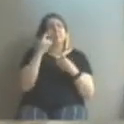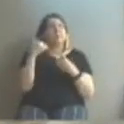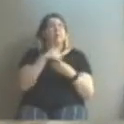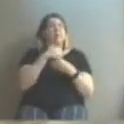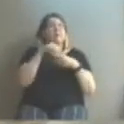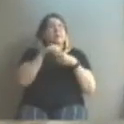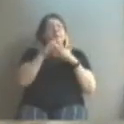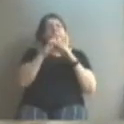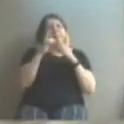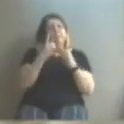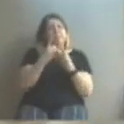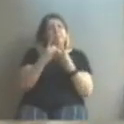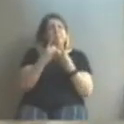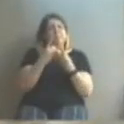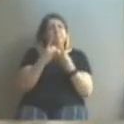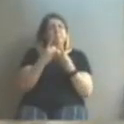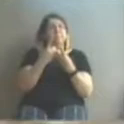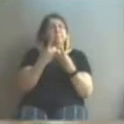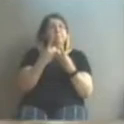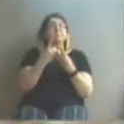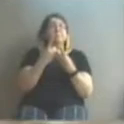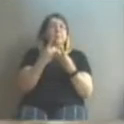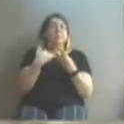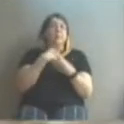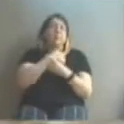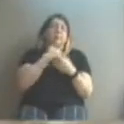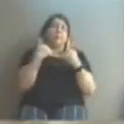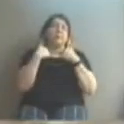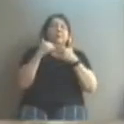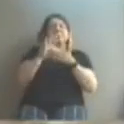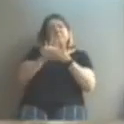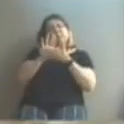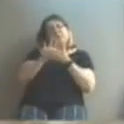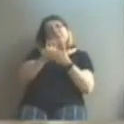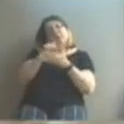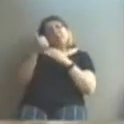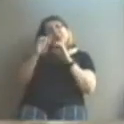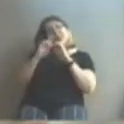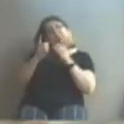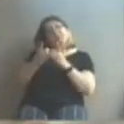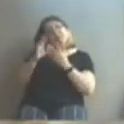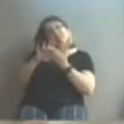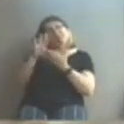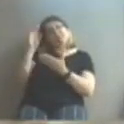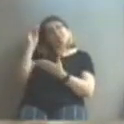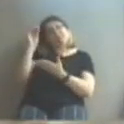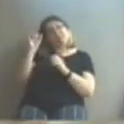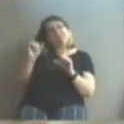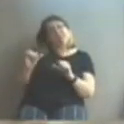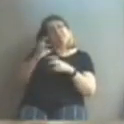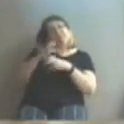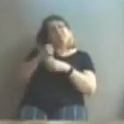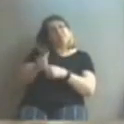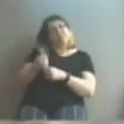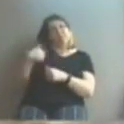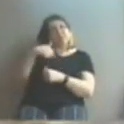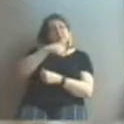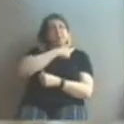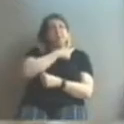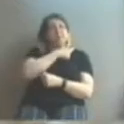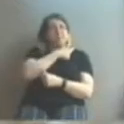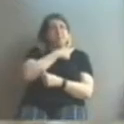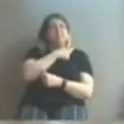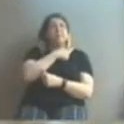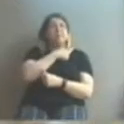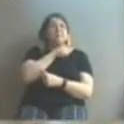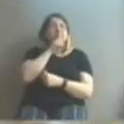within our department, we've had schools and other departments that learn that they can trust us. There's